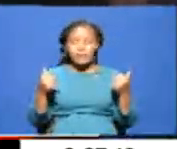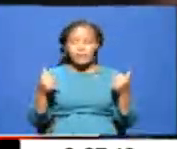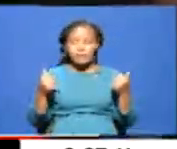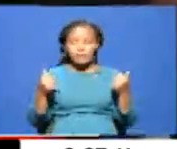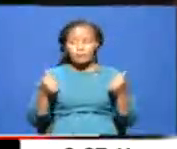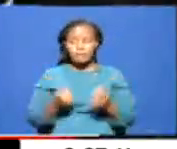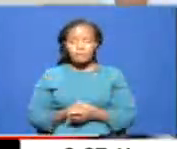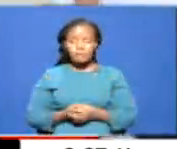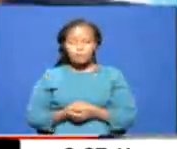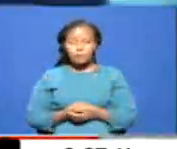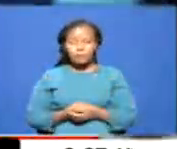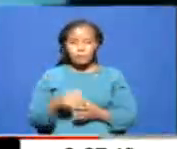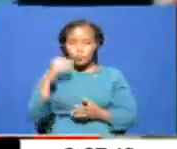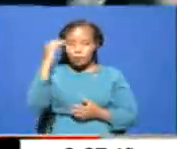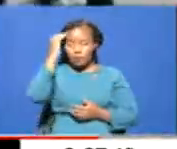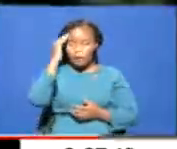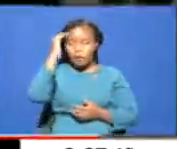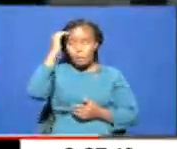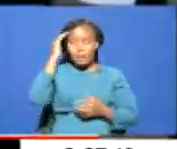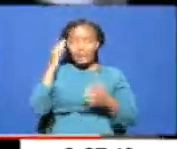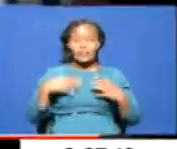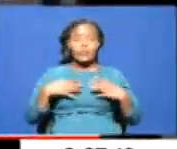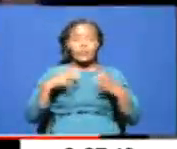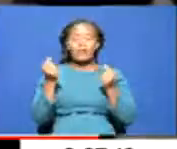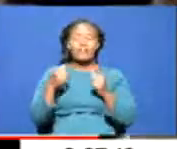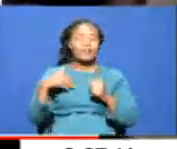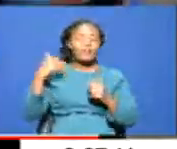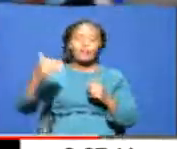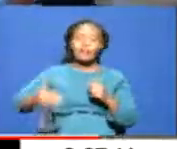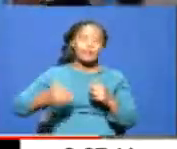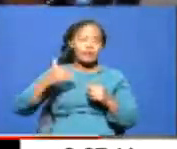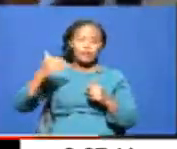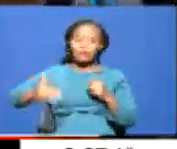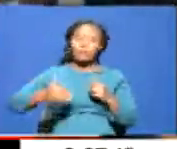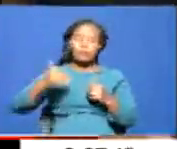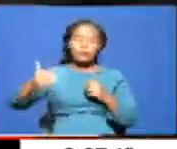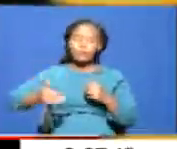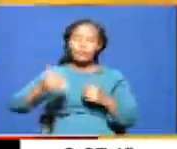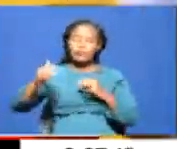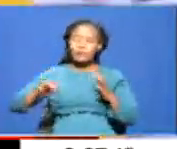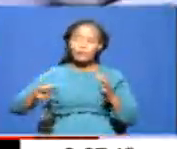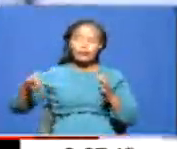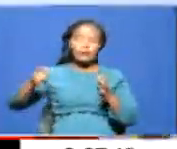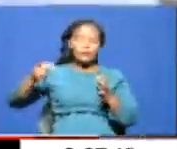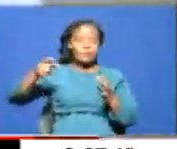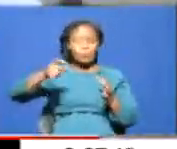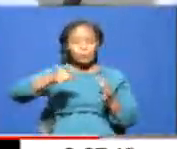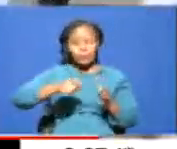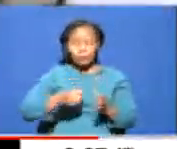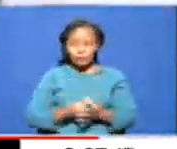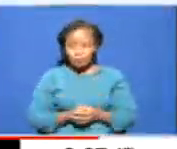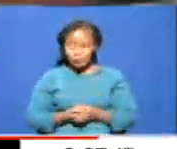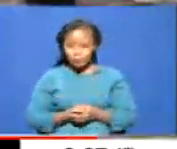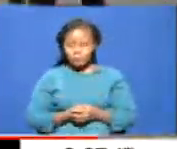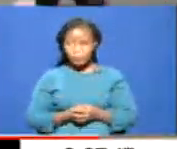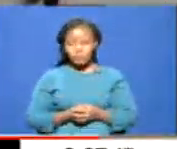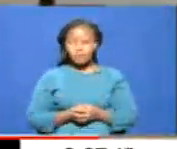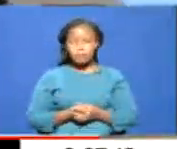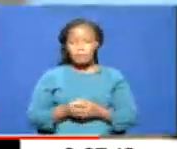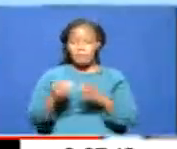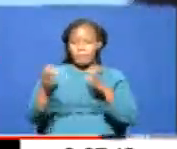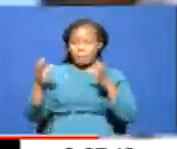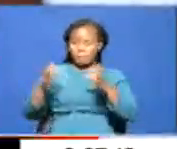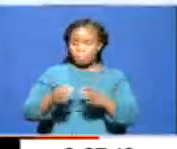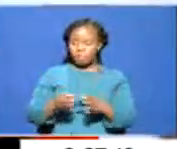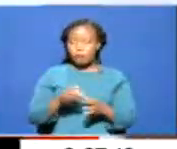Statistics on mental health reach an all-time high. It's okay not to be okay. It's okay not to be okay. A group of men and